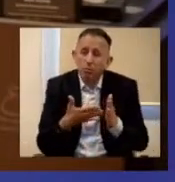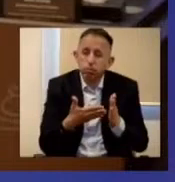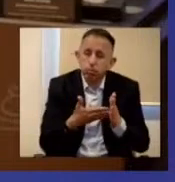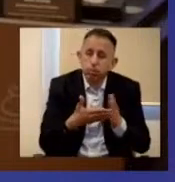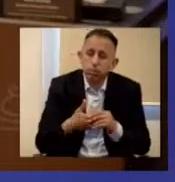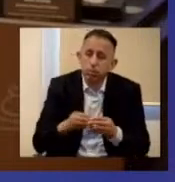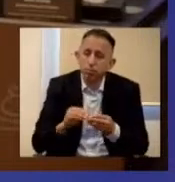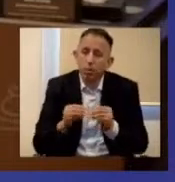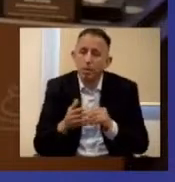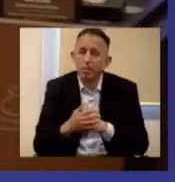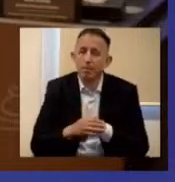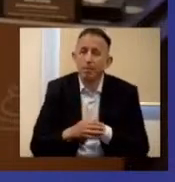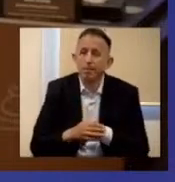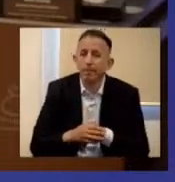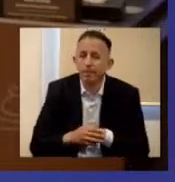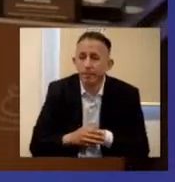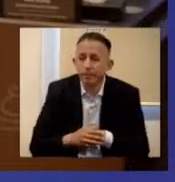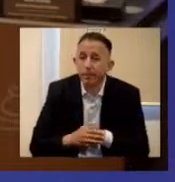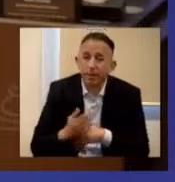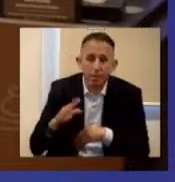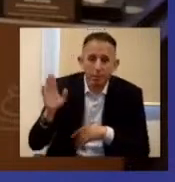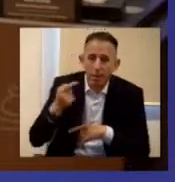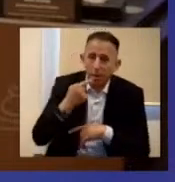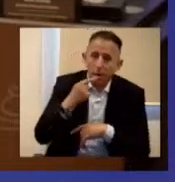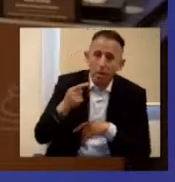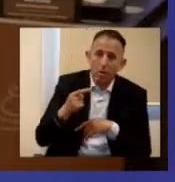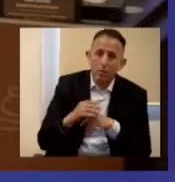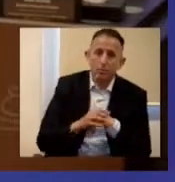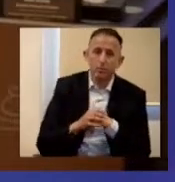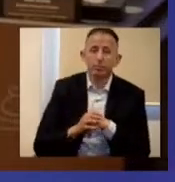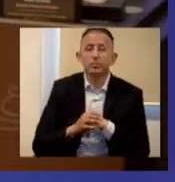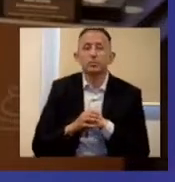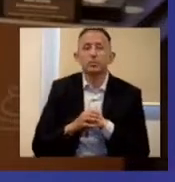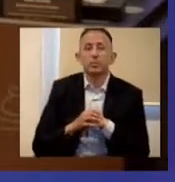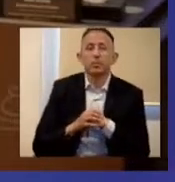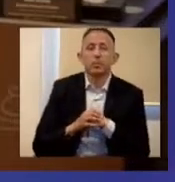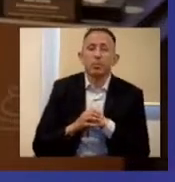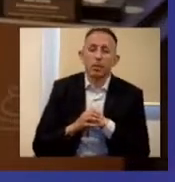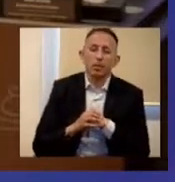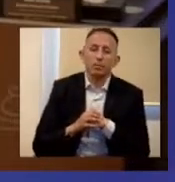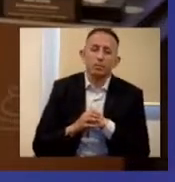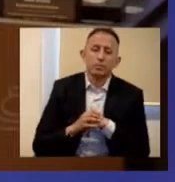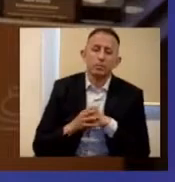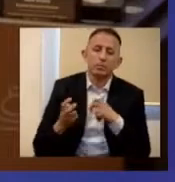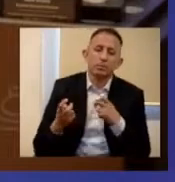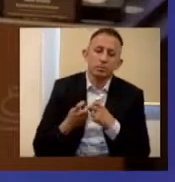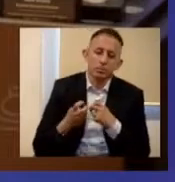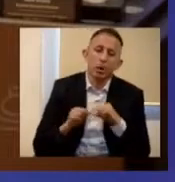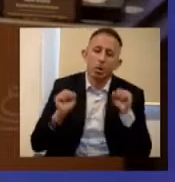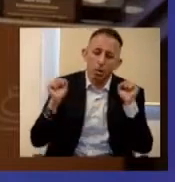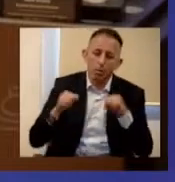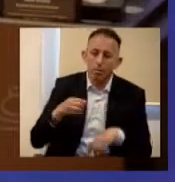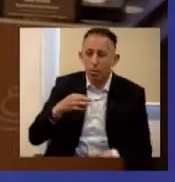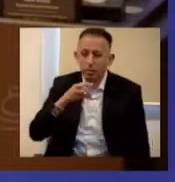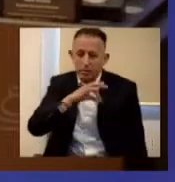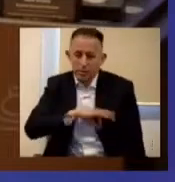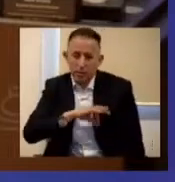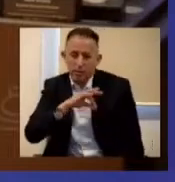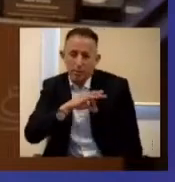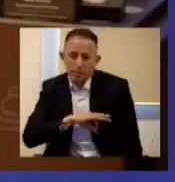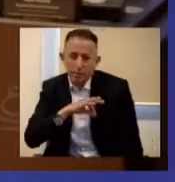about. I don't like to compare AI with humans. Really, I dislike that, because they are two different, completely